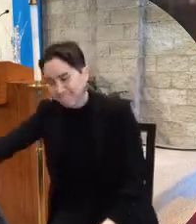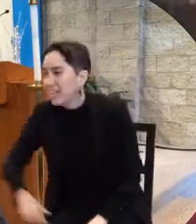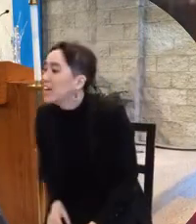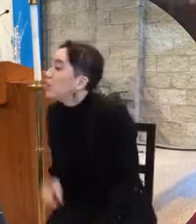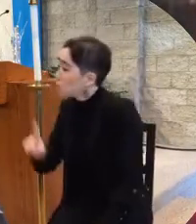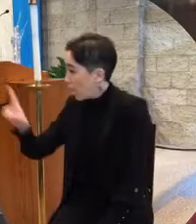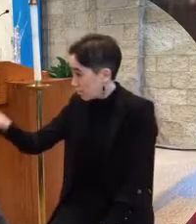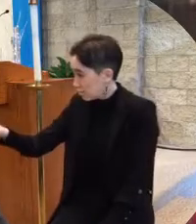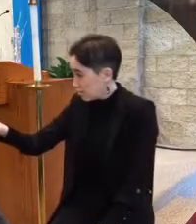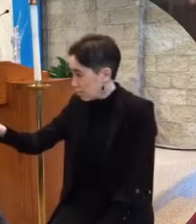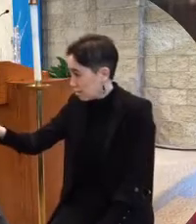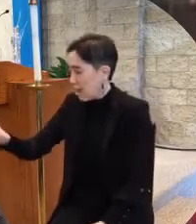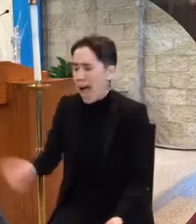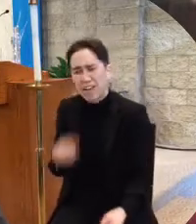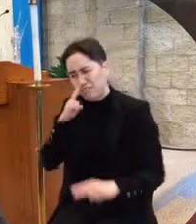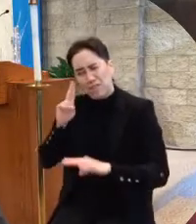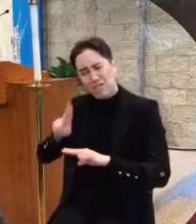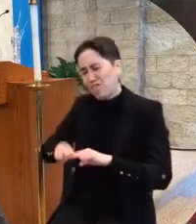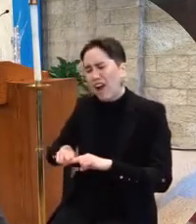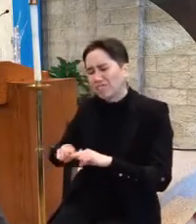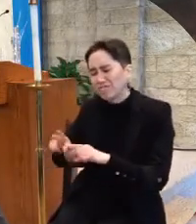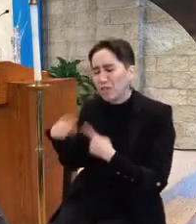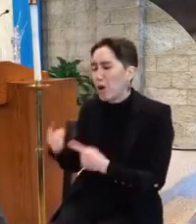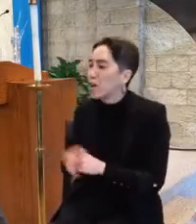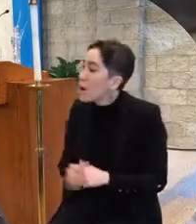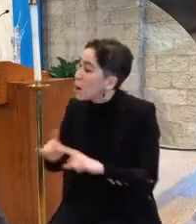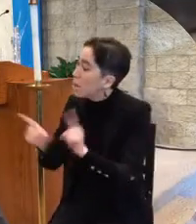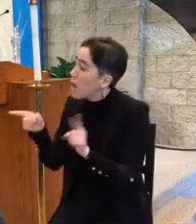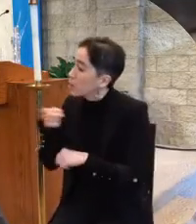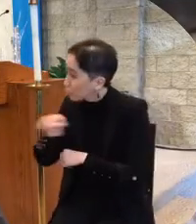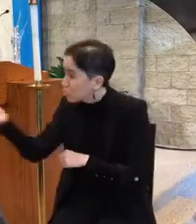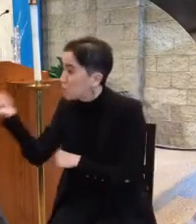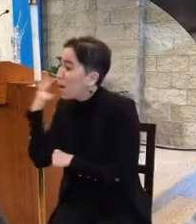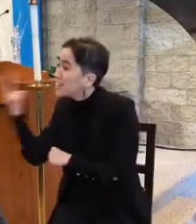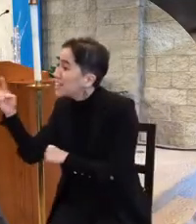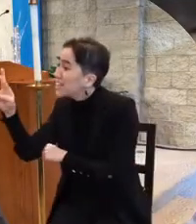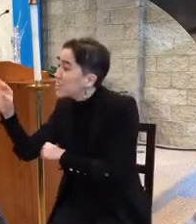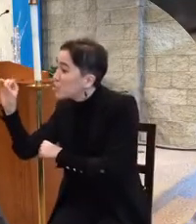This is all in fun, but have you seen Rod lately?